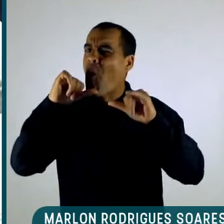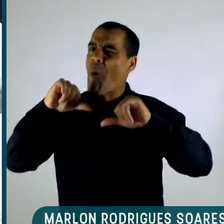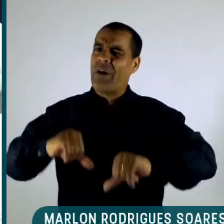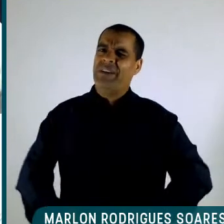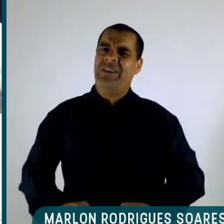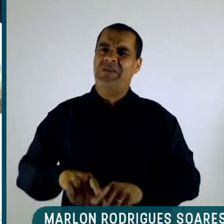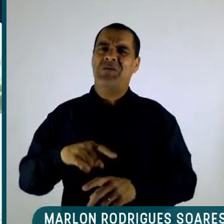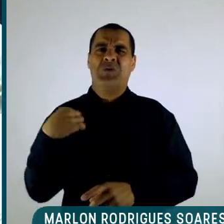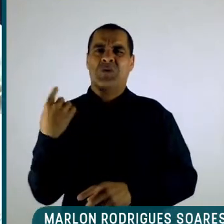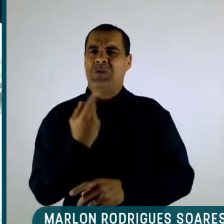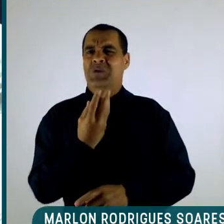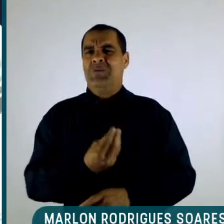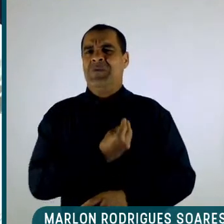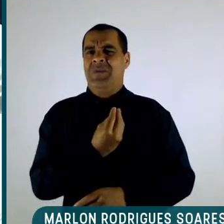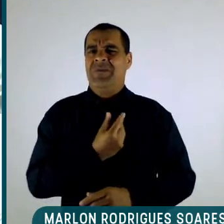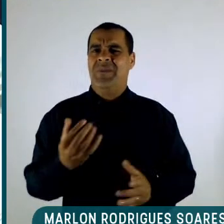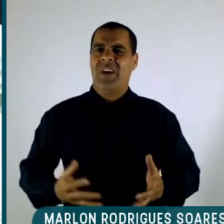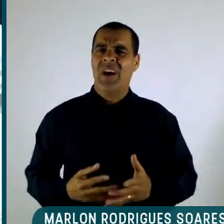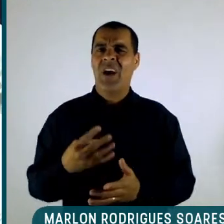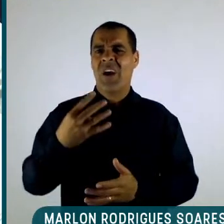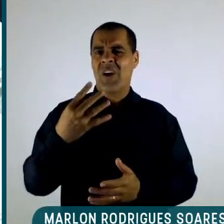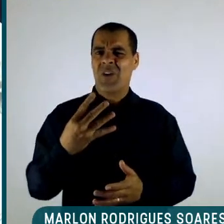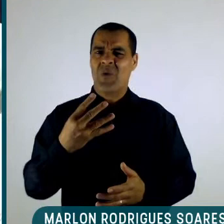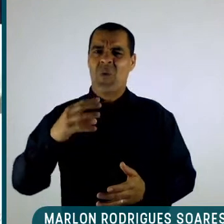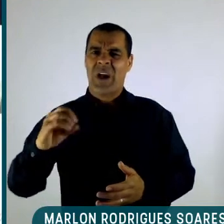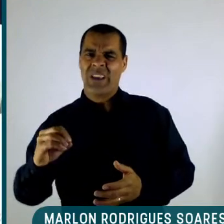This tragedy we're living now, the